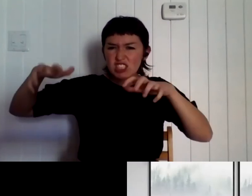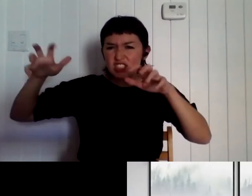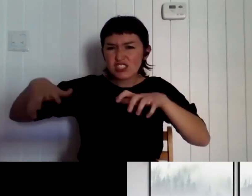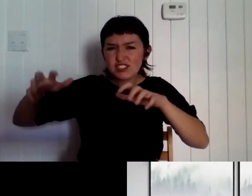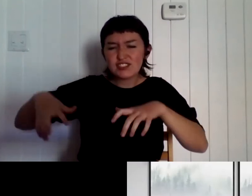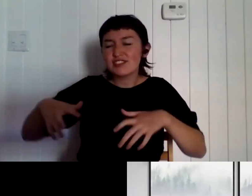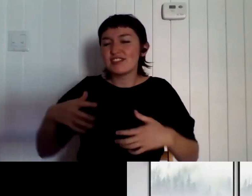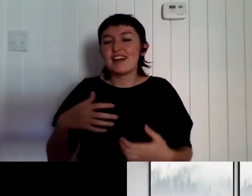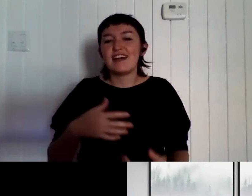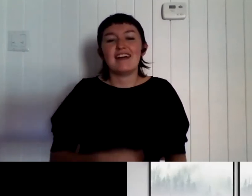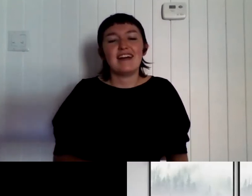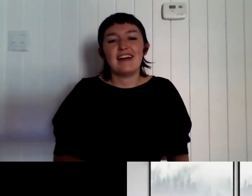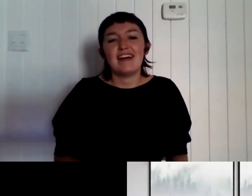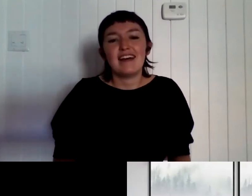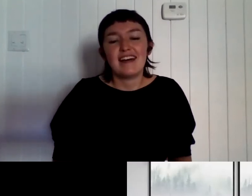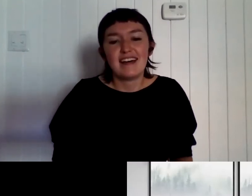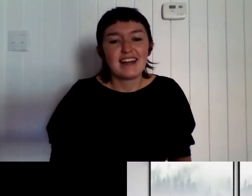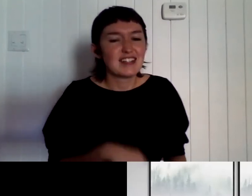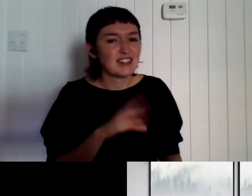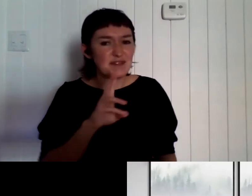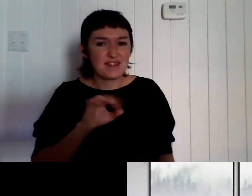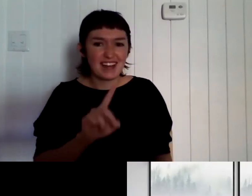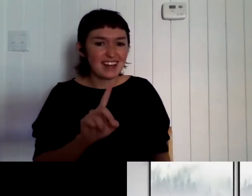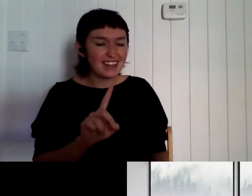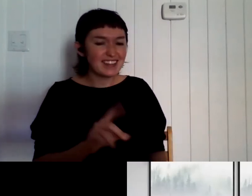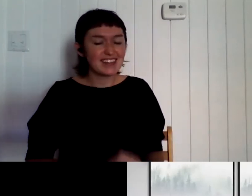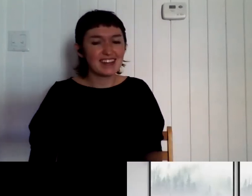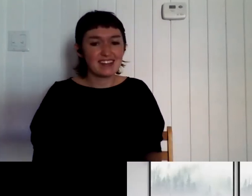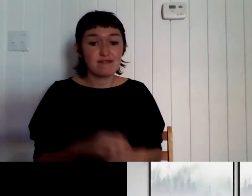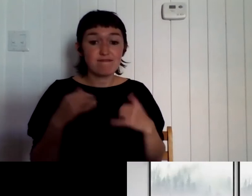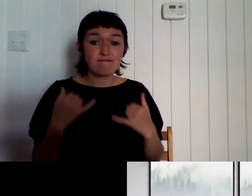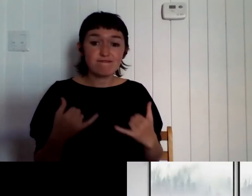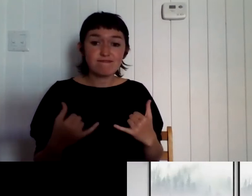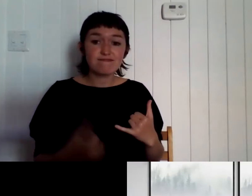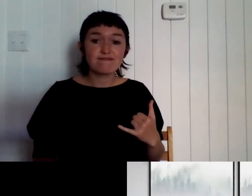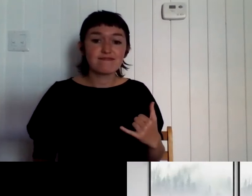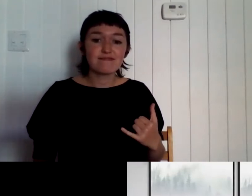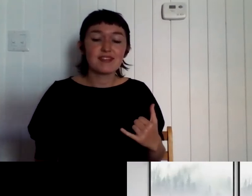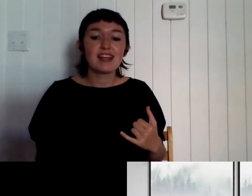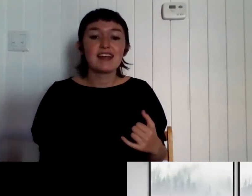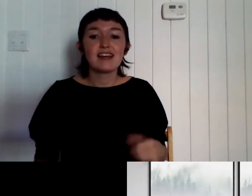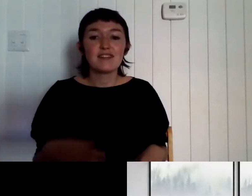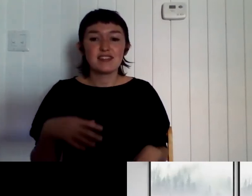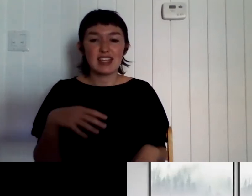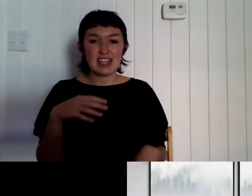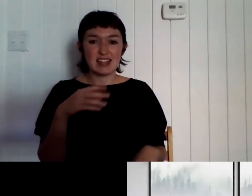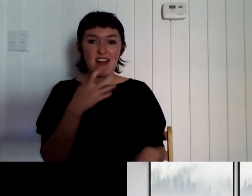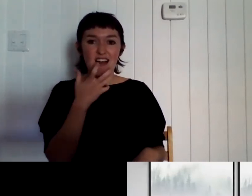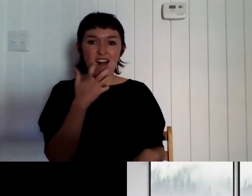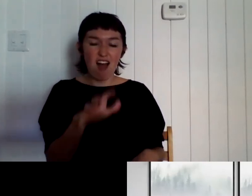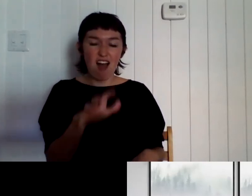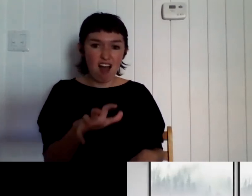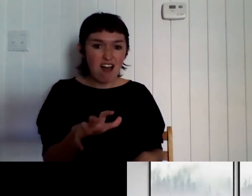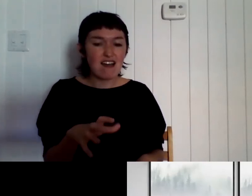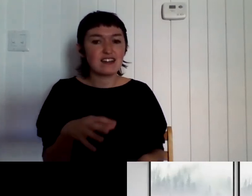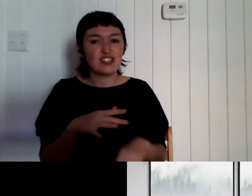And I envy yeah, no, so we're having our early autumn heat wave currently, which is a thing that